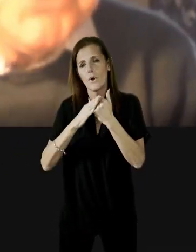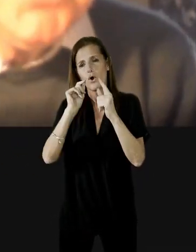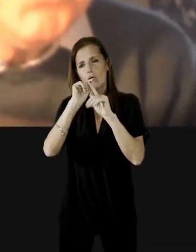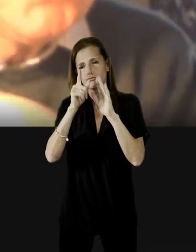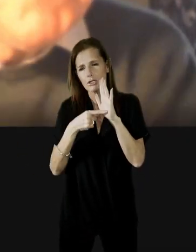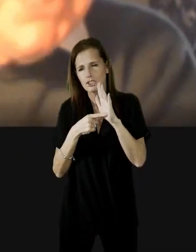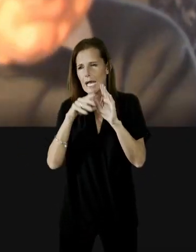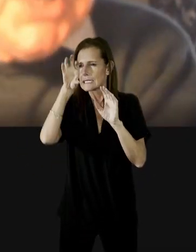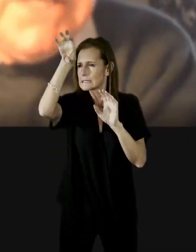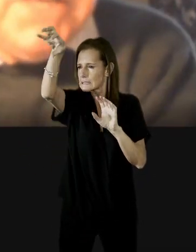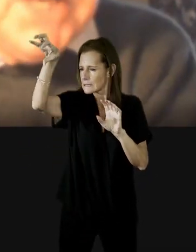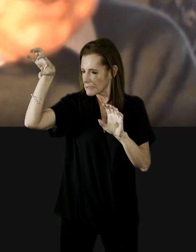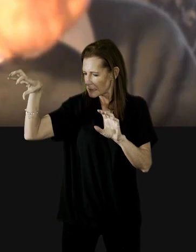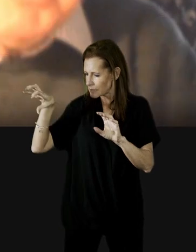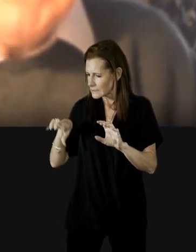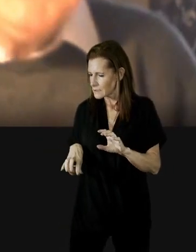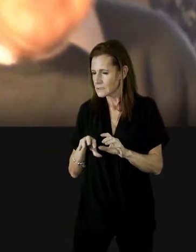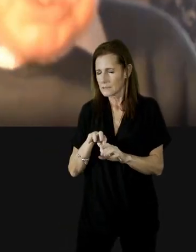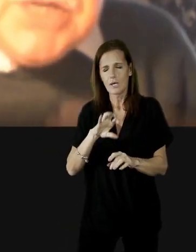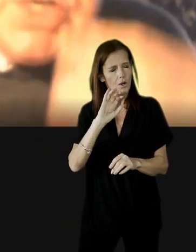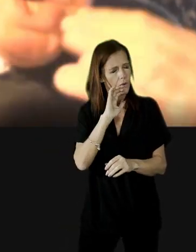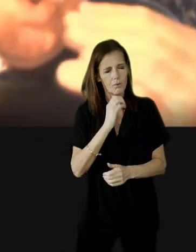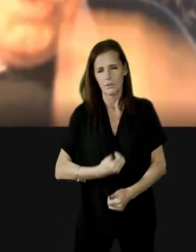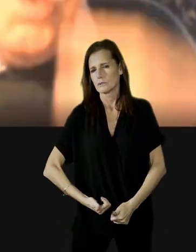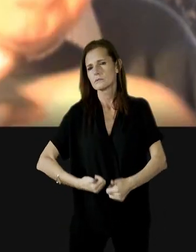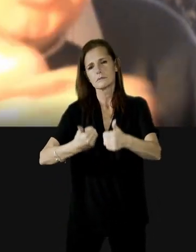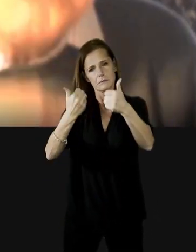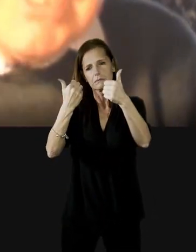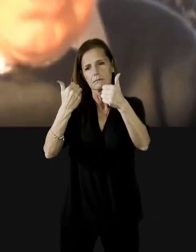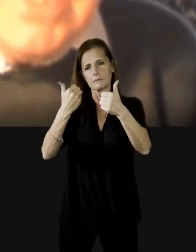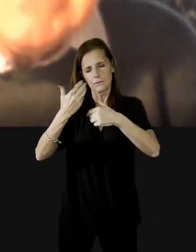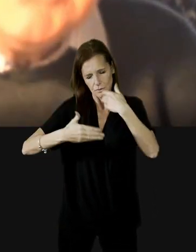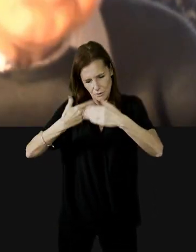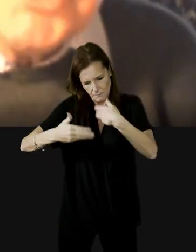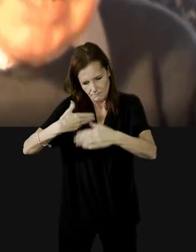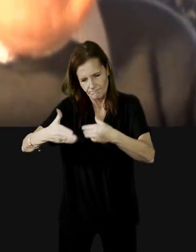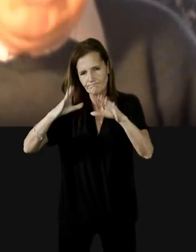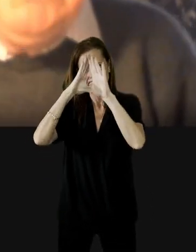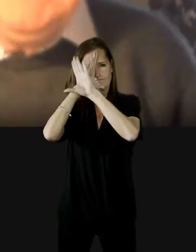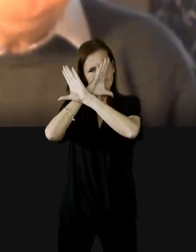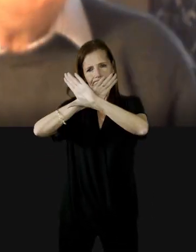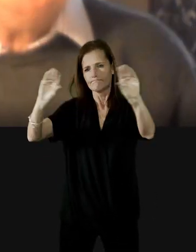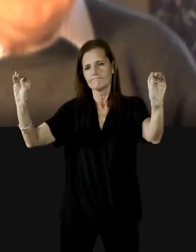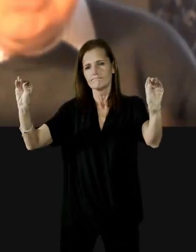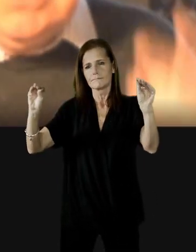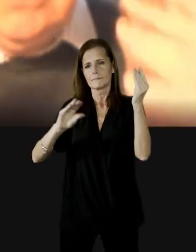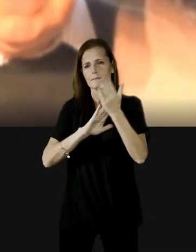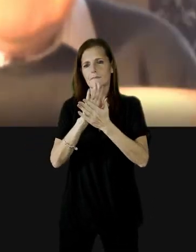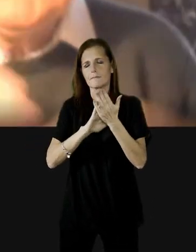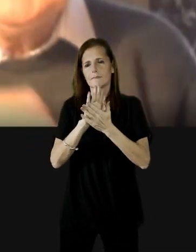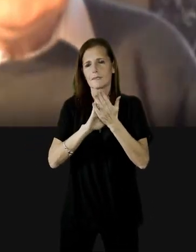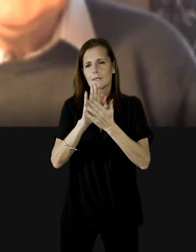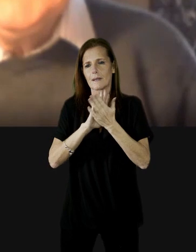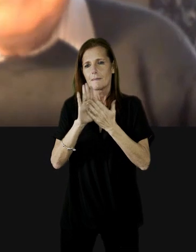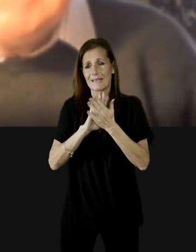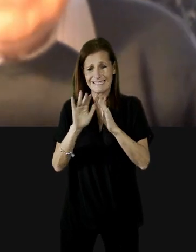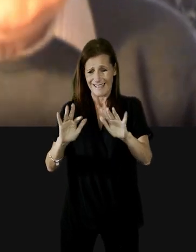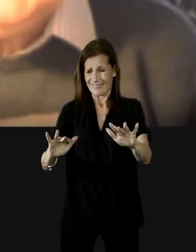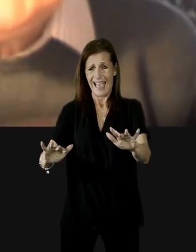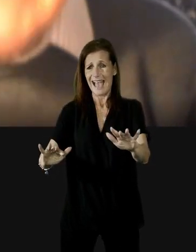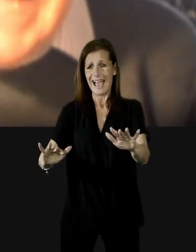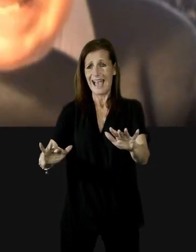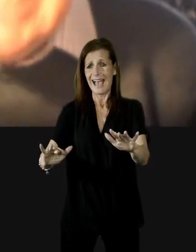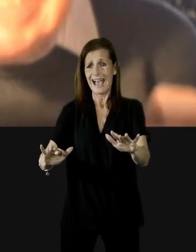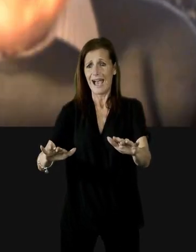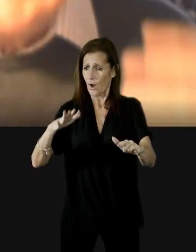of this sort, strategically placed and strategically located, would be a great way to drive home that message that the market